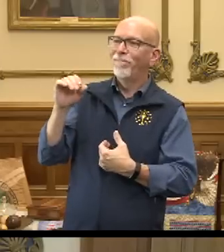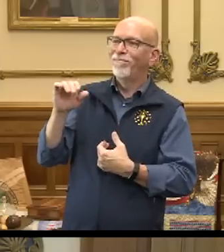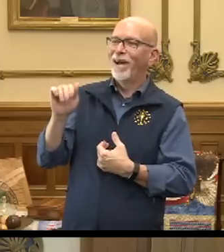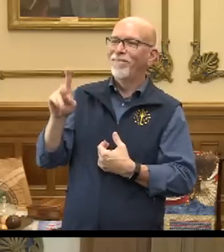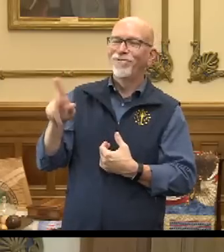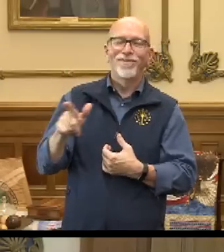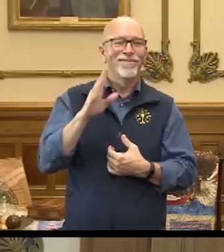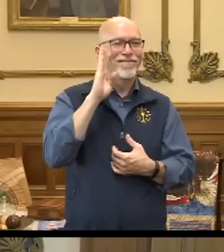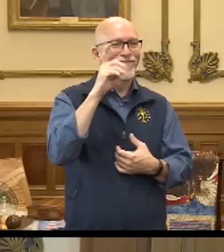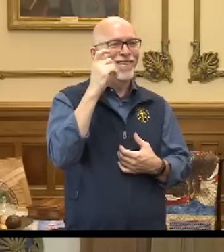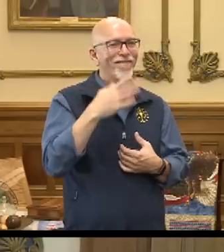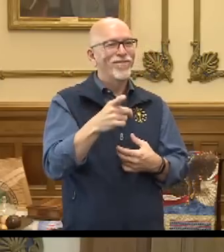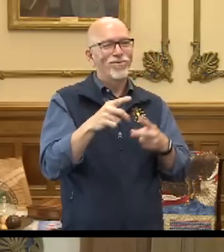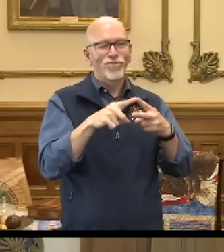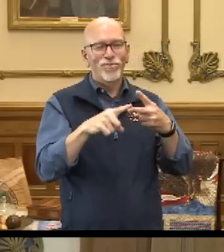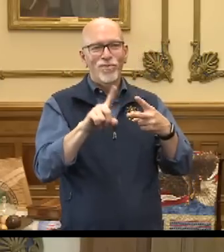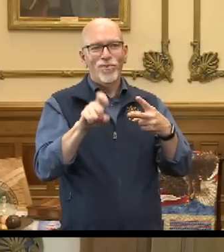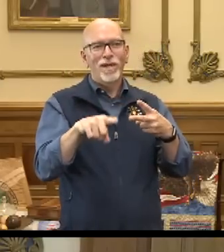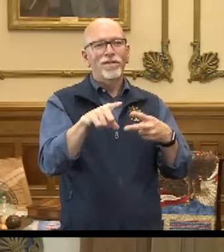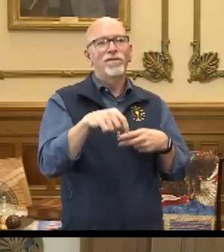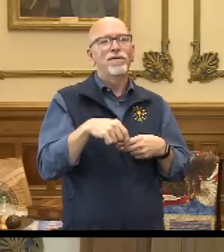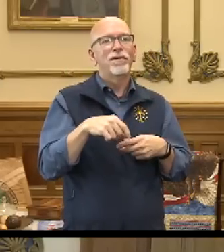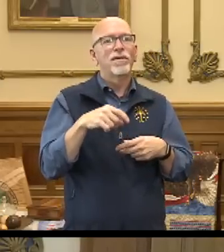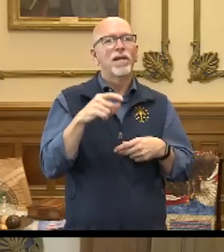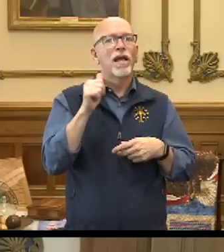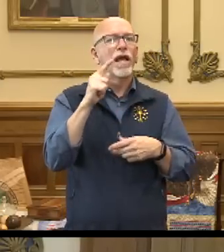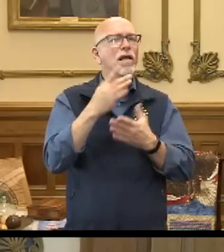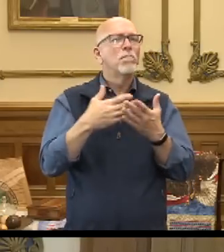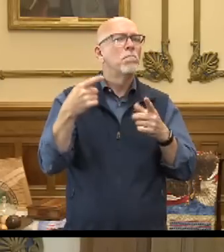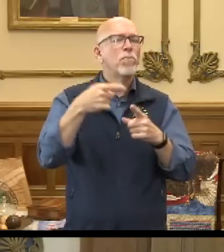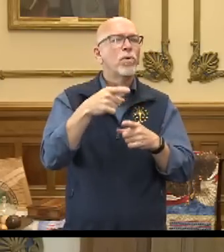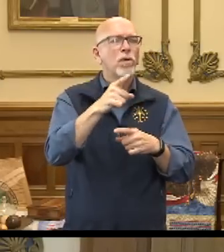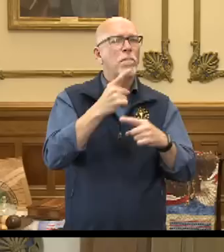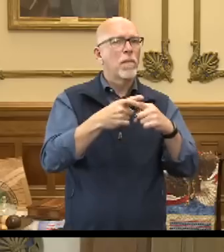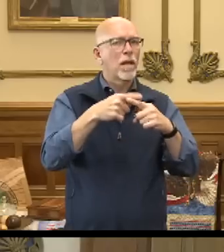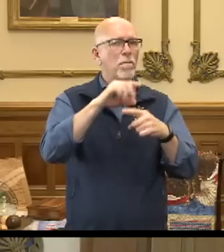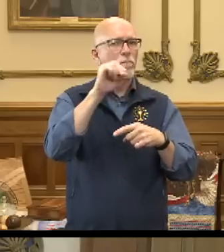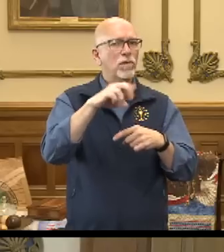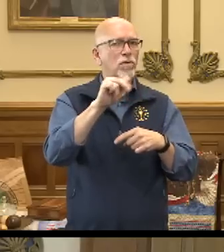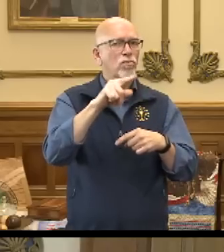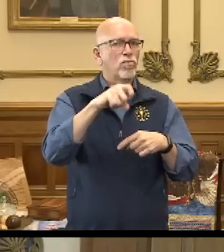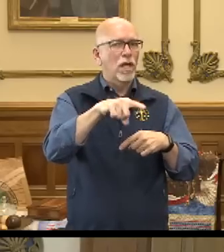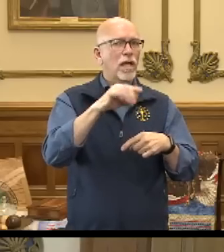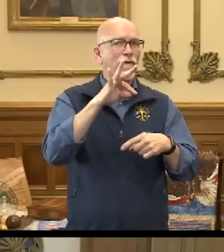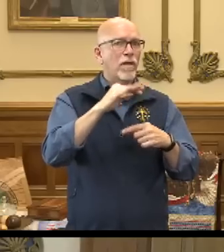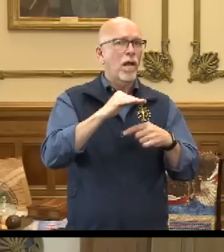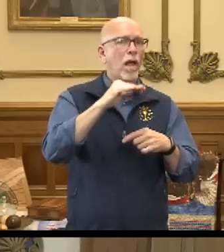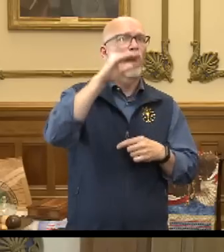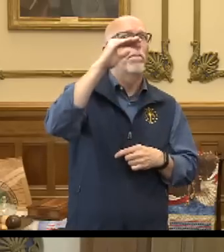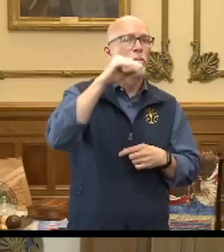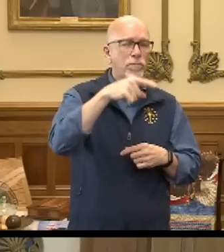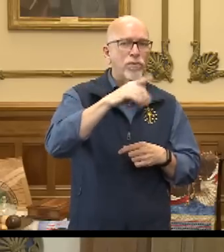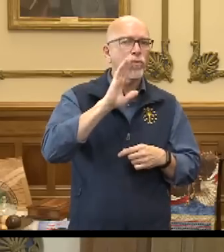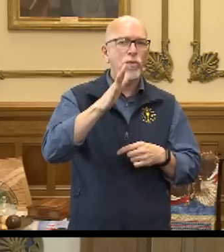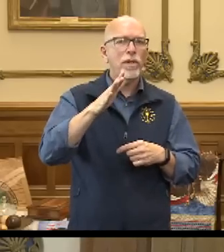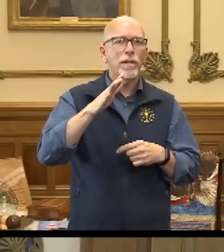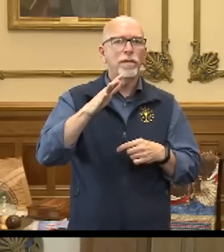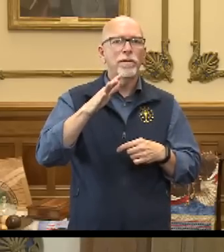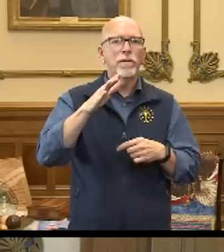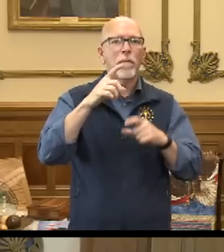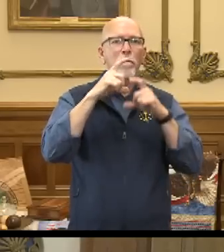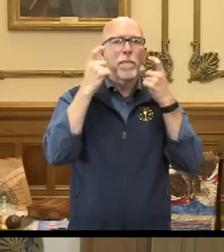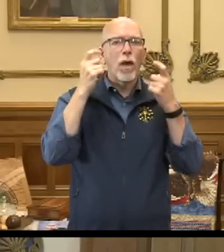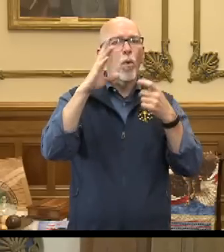a problem, Governor. 2 questions for you. At what point does our positivity rate need to be in order to lift our mask